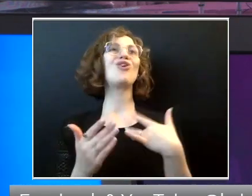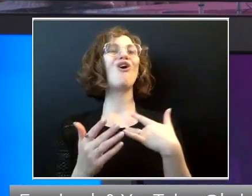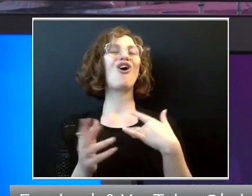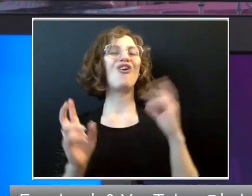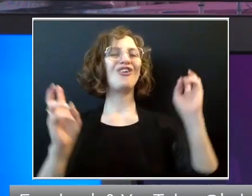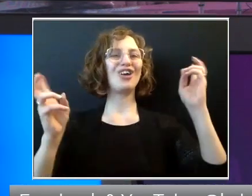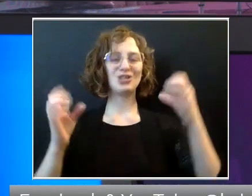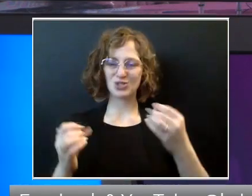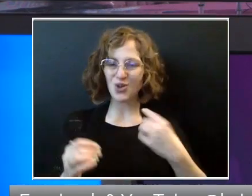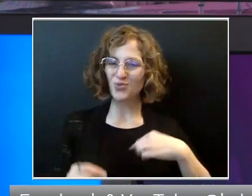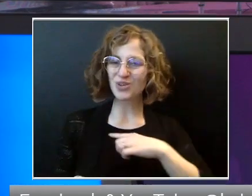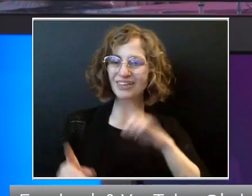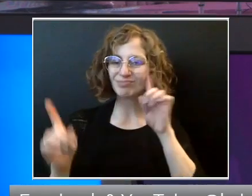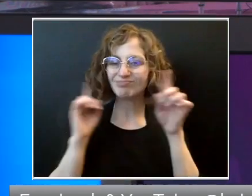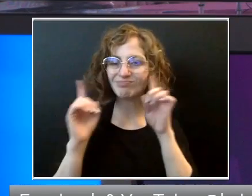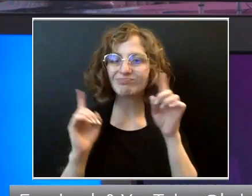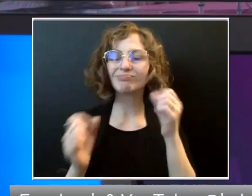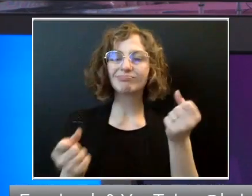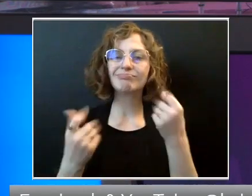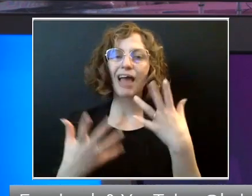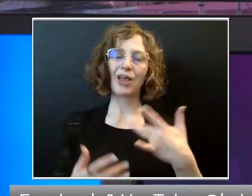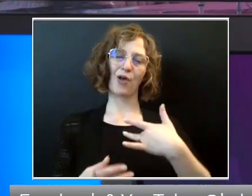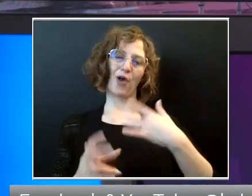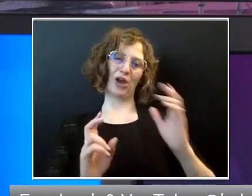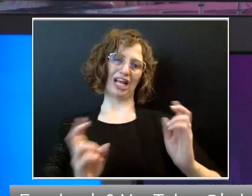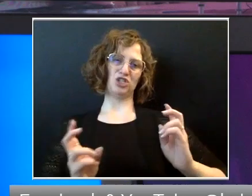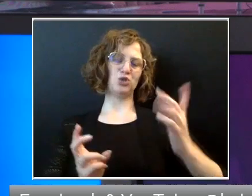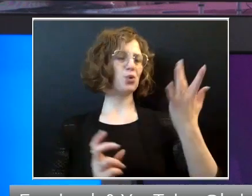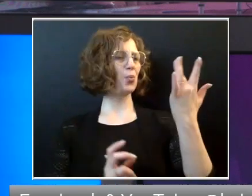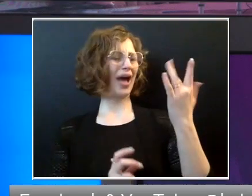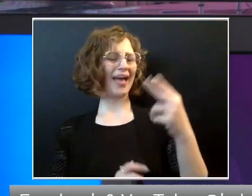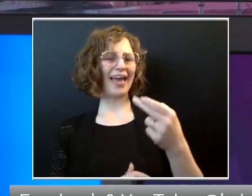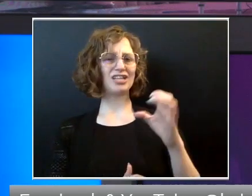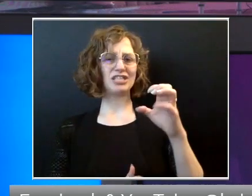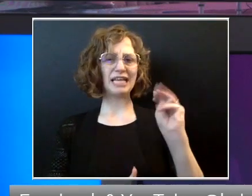What makes this particular diagnosis so dangerous?